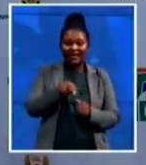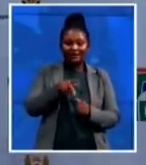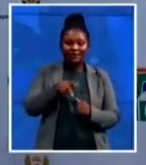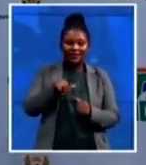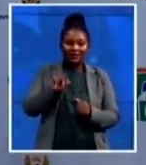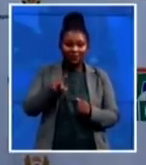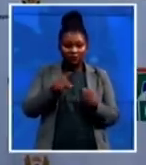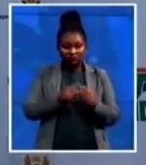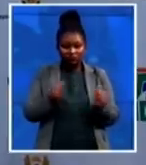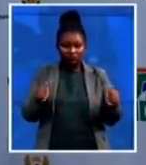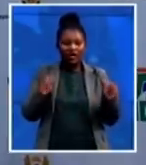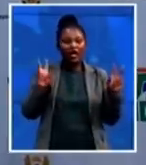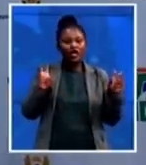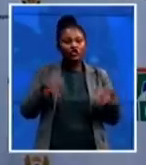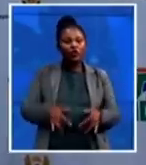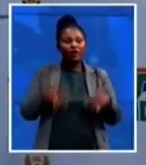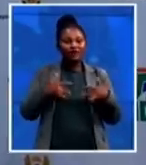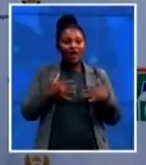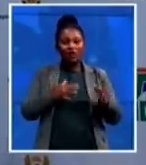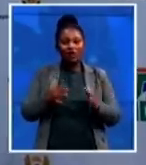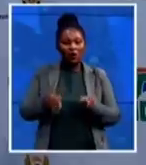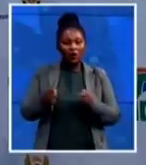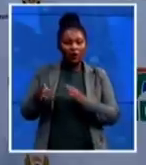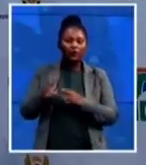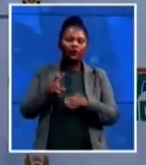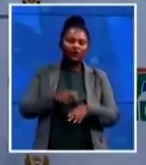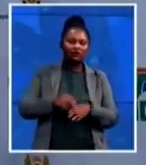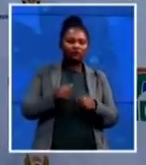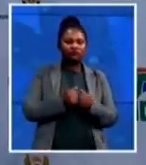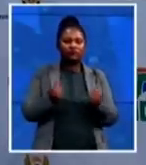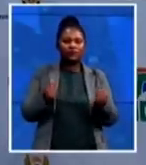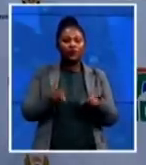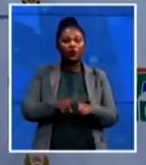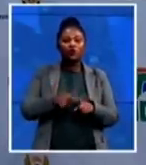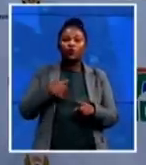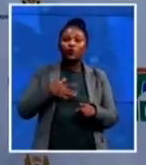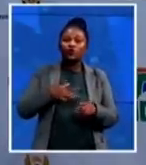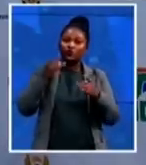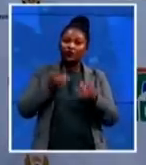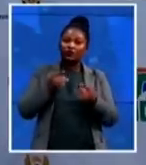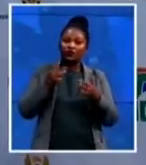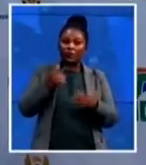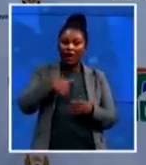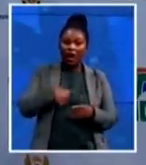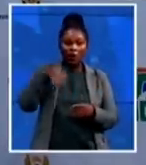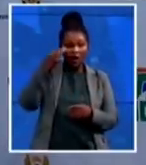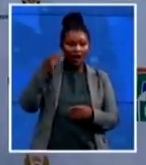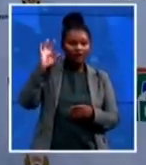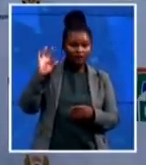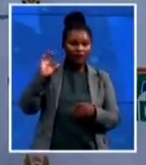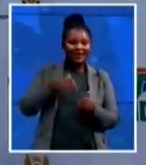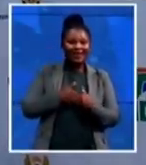things are very important. We want to send a message that our government is led by people who can be trusted. It includes